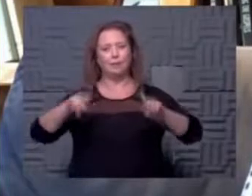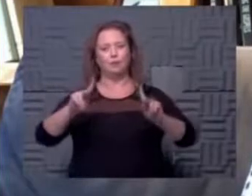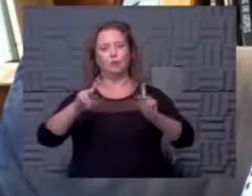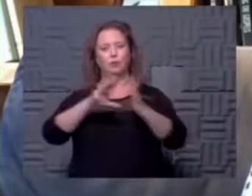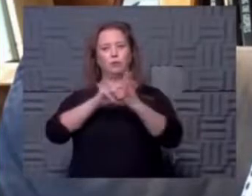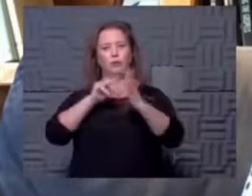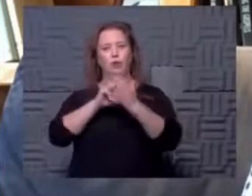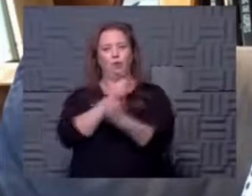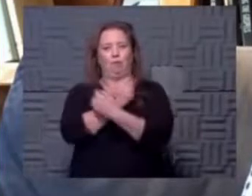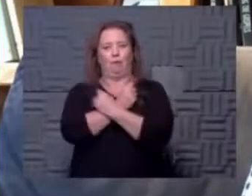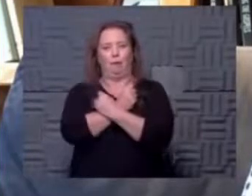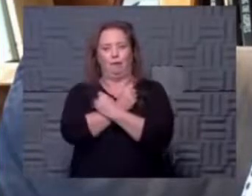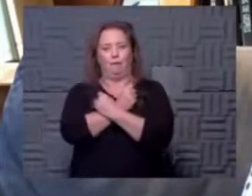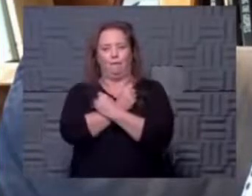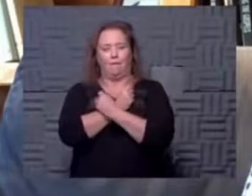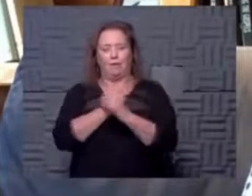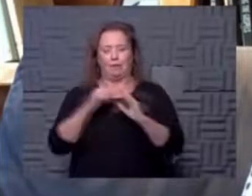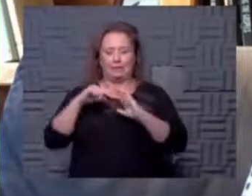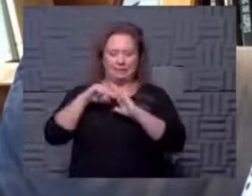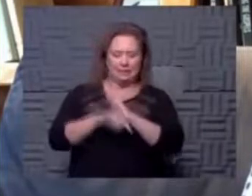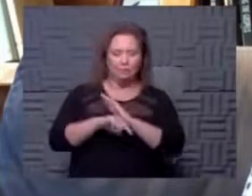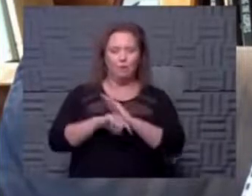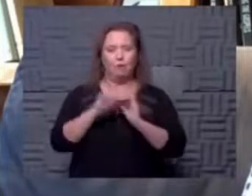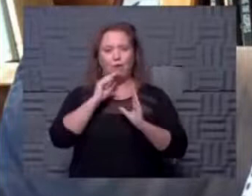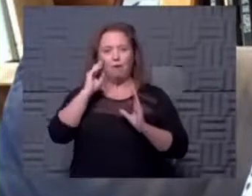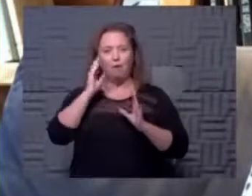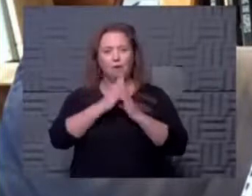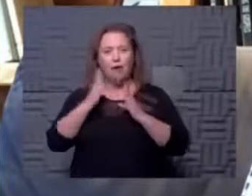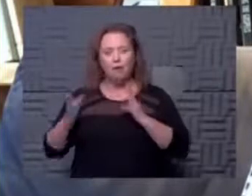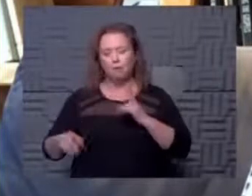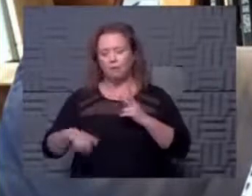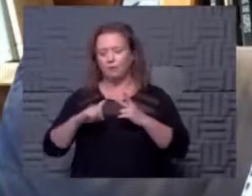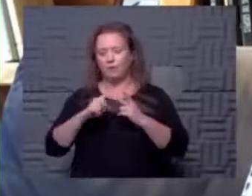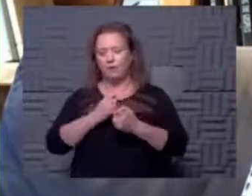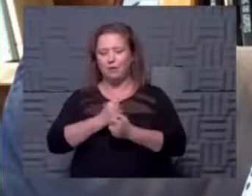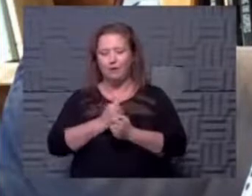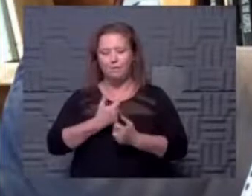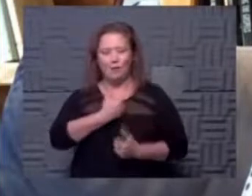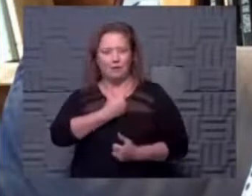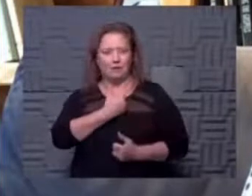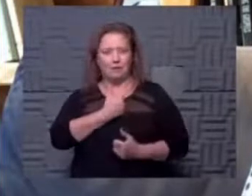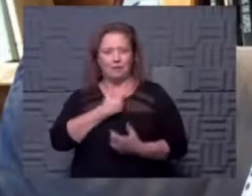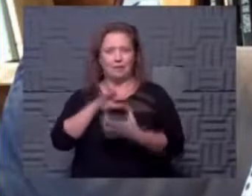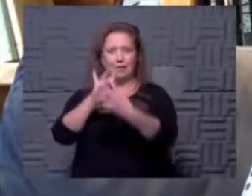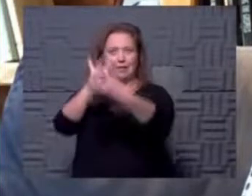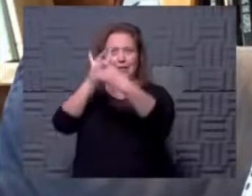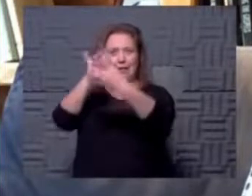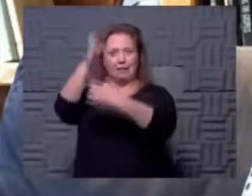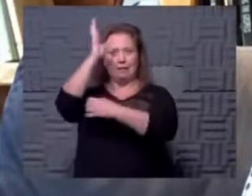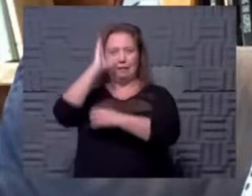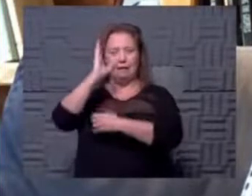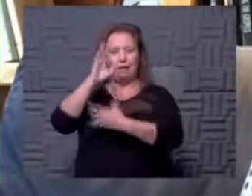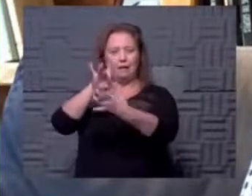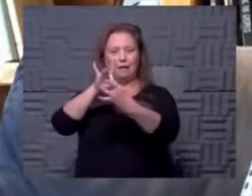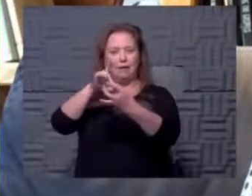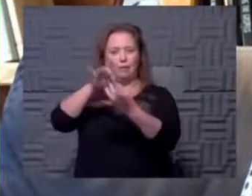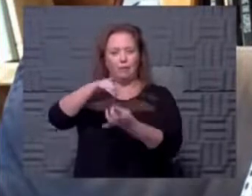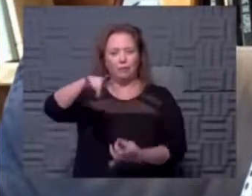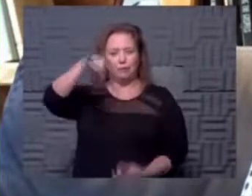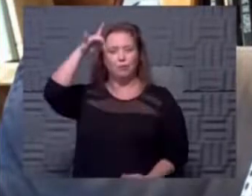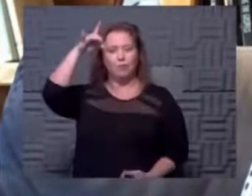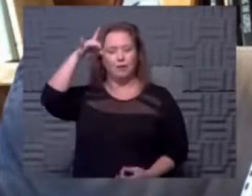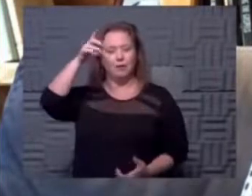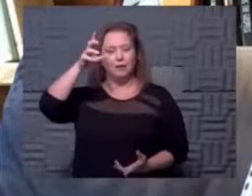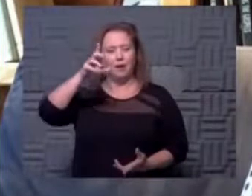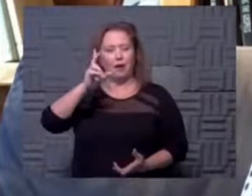to love deeper our neighbors, ourselves, to connect with God, our spirituality. So I